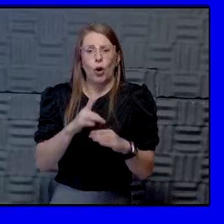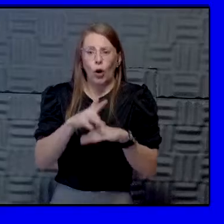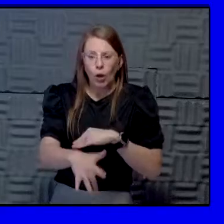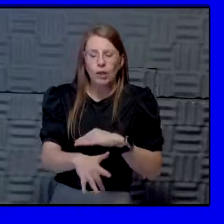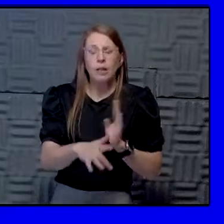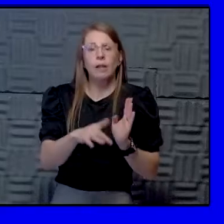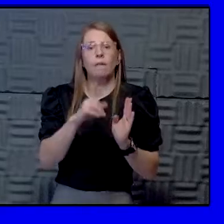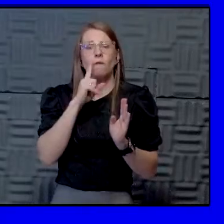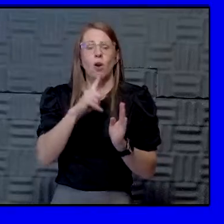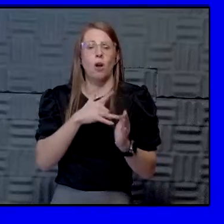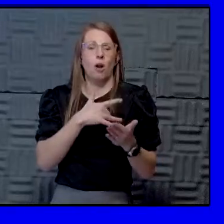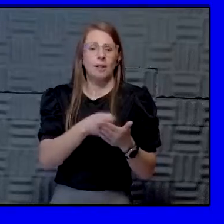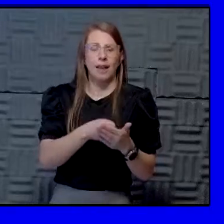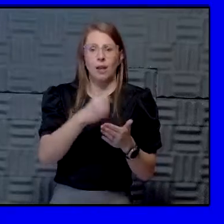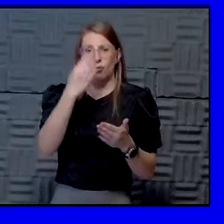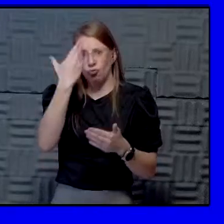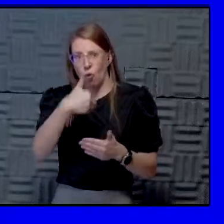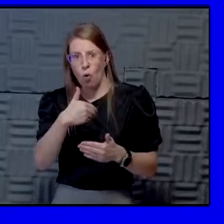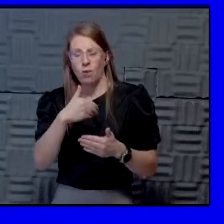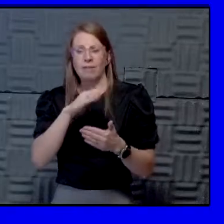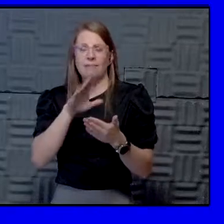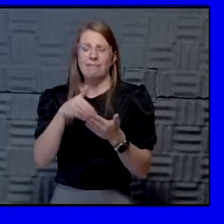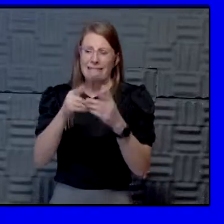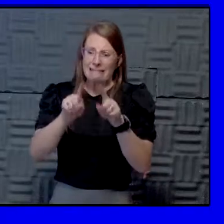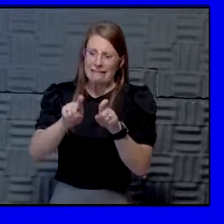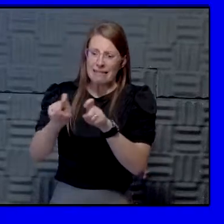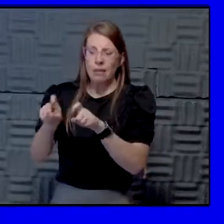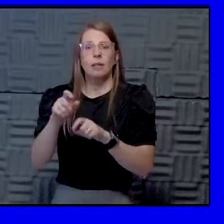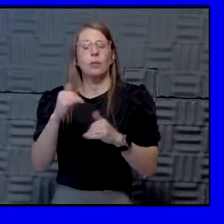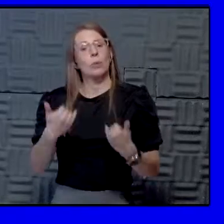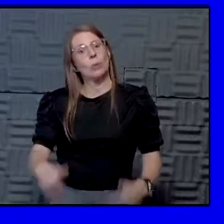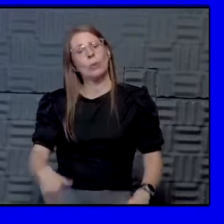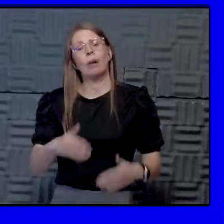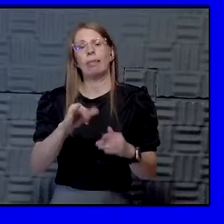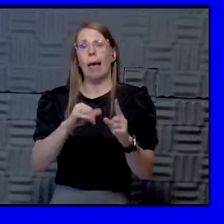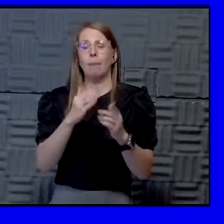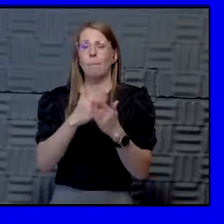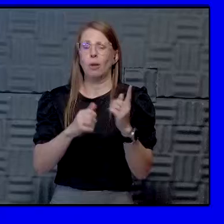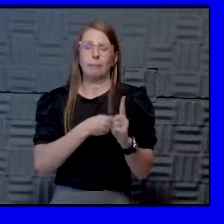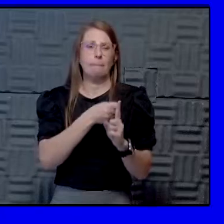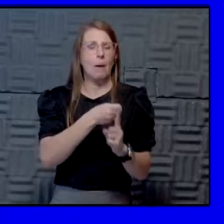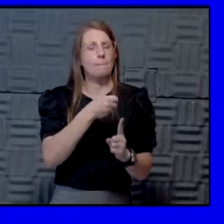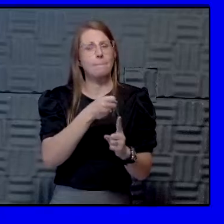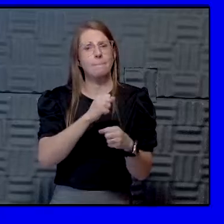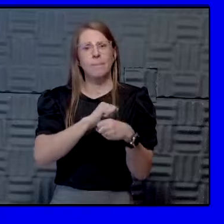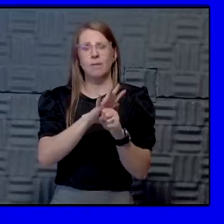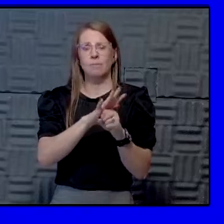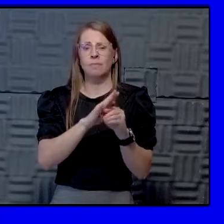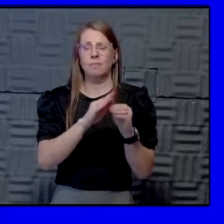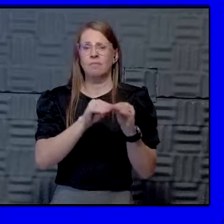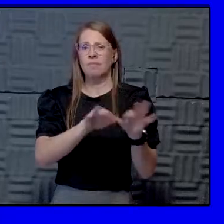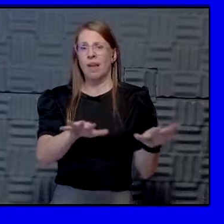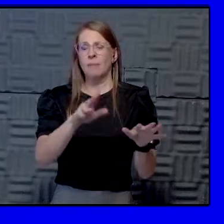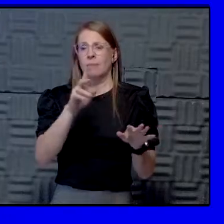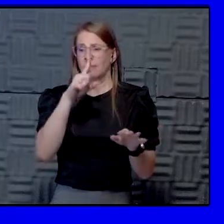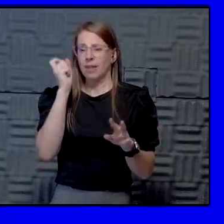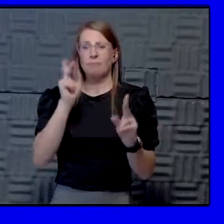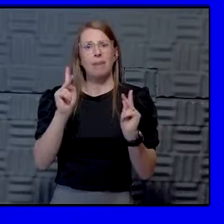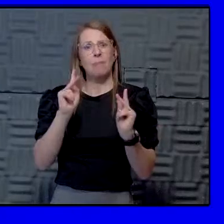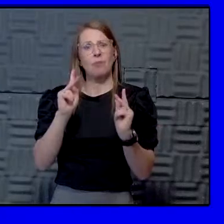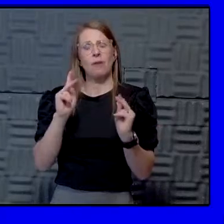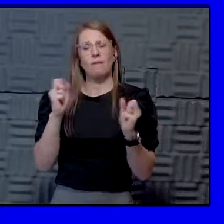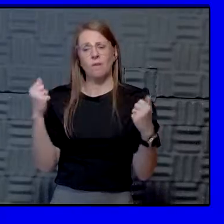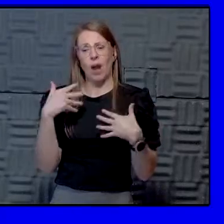and stroke, because we saw that was a huge issue in the initial parts of the pandemic because people were just afraid to come. But if you're